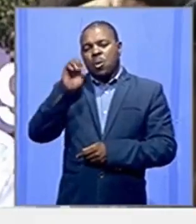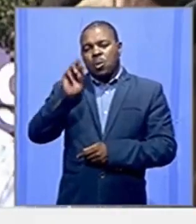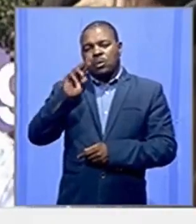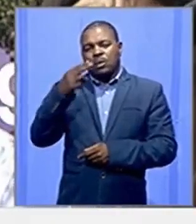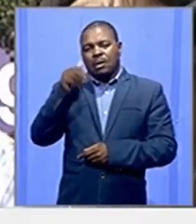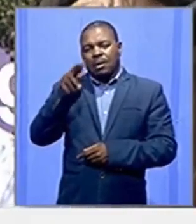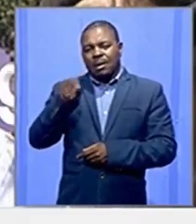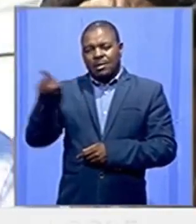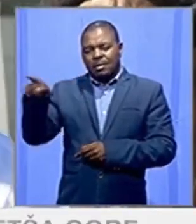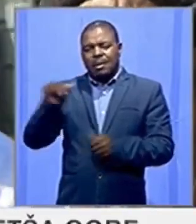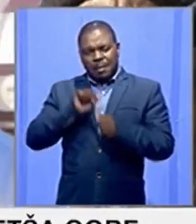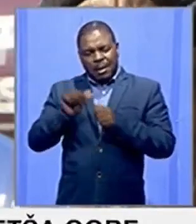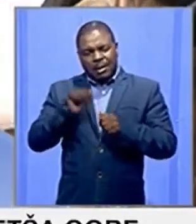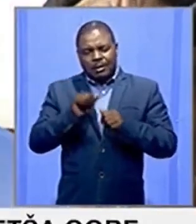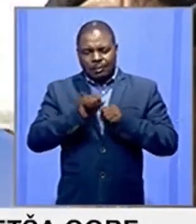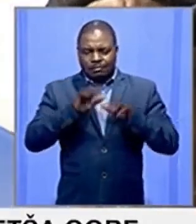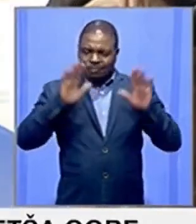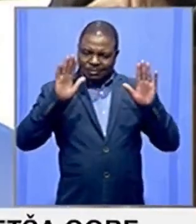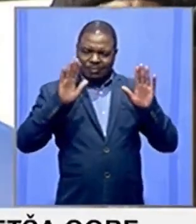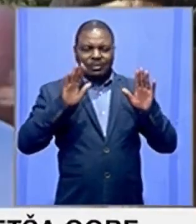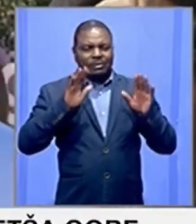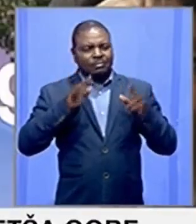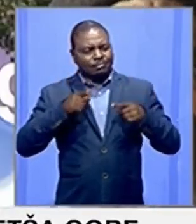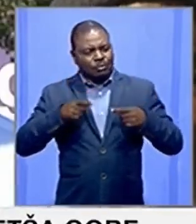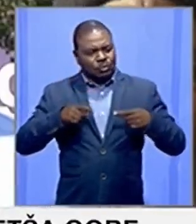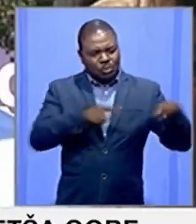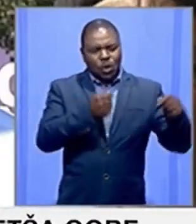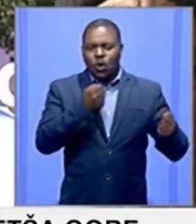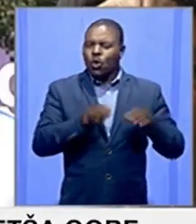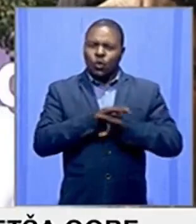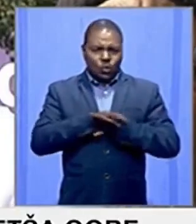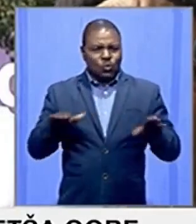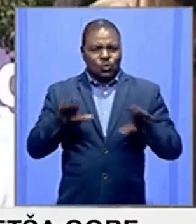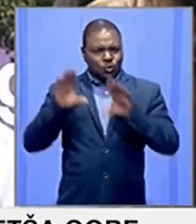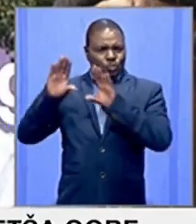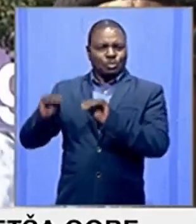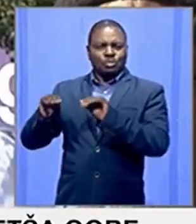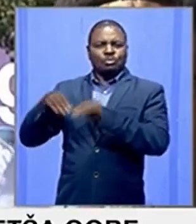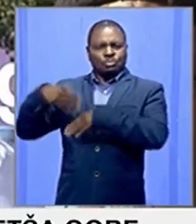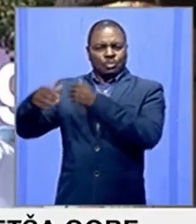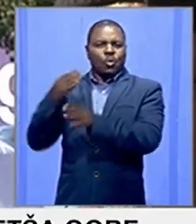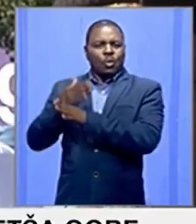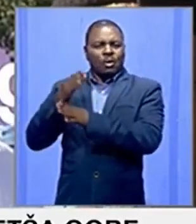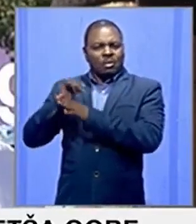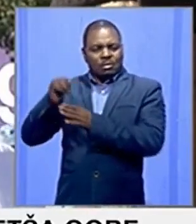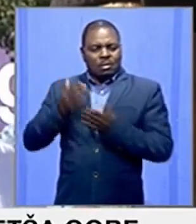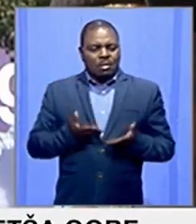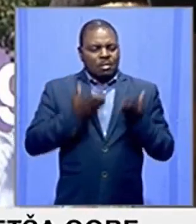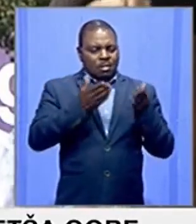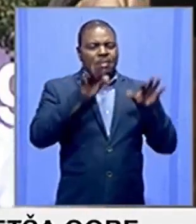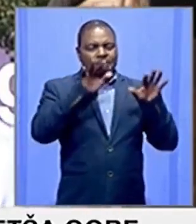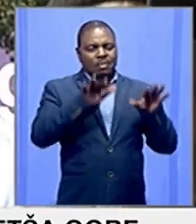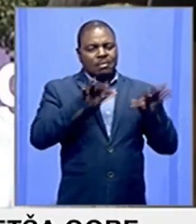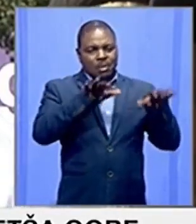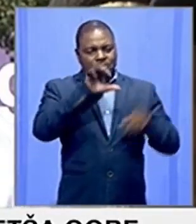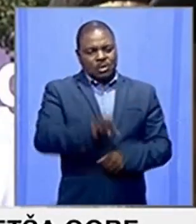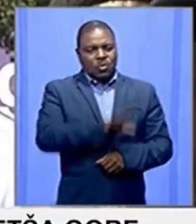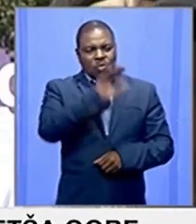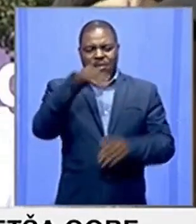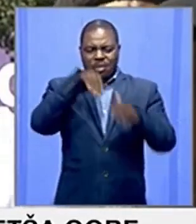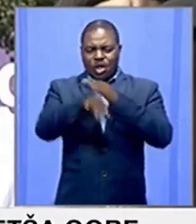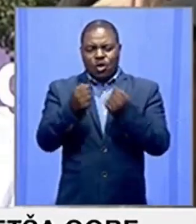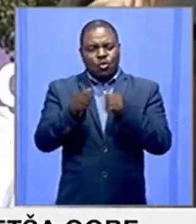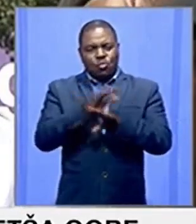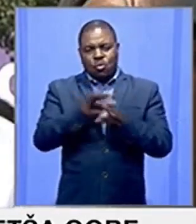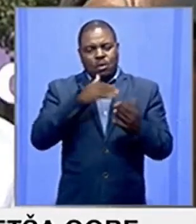a boele gape a tlogele go lo lwantsha kgetsi a tswele pele ka mmereko wa gage a thuse maAfrika Borwa go na le gore a go court